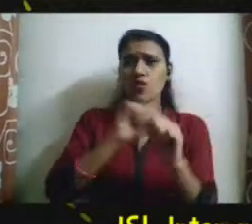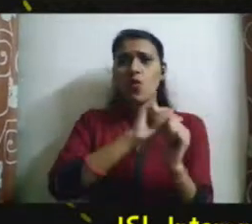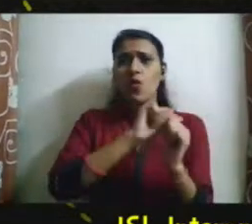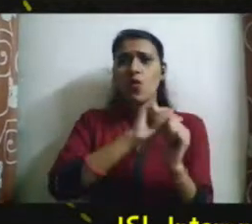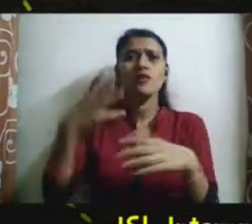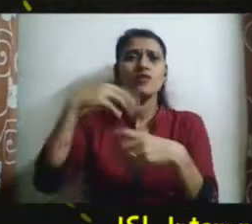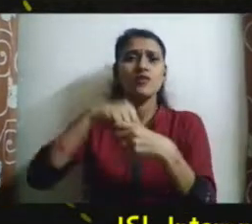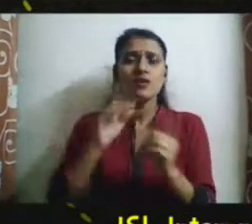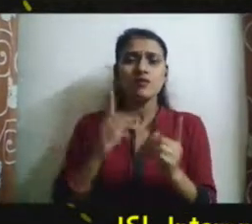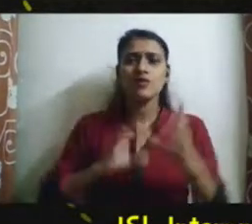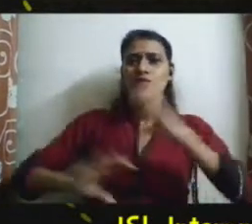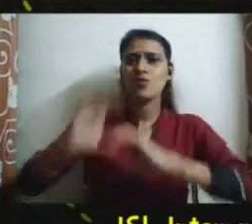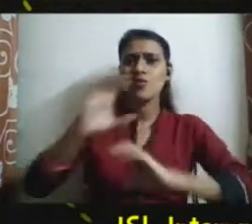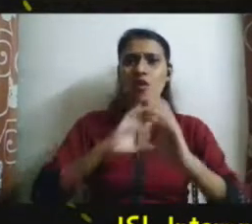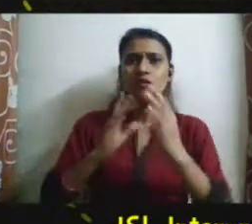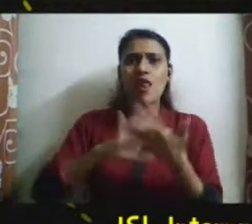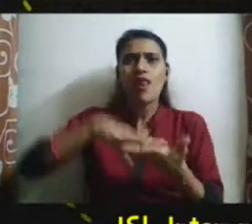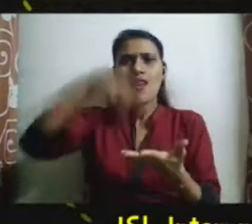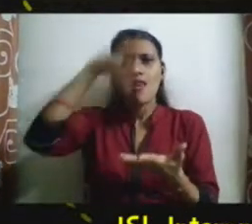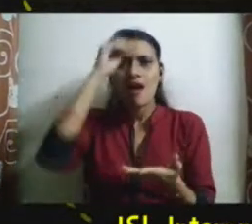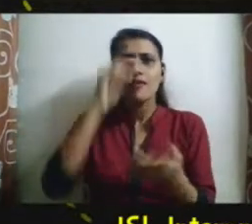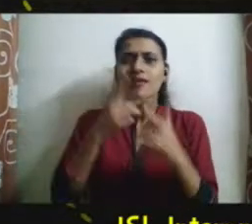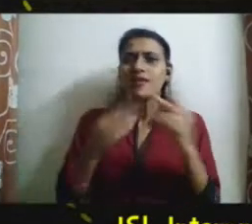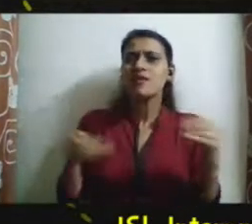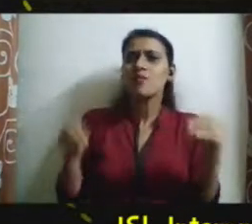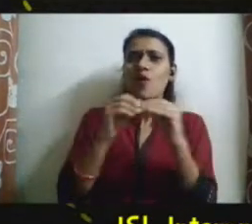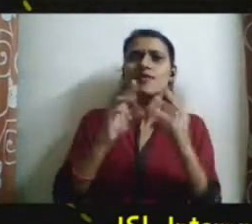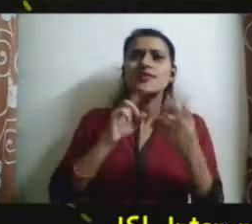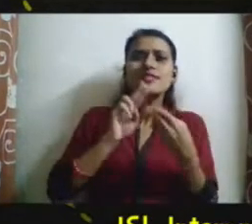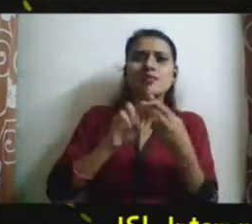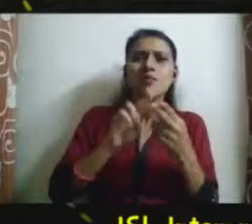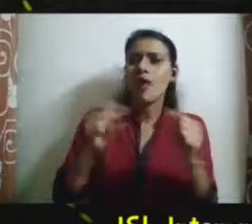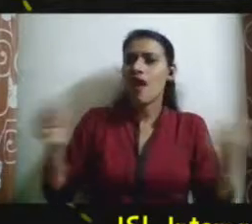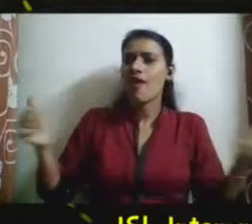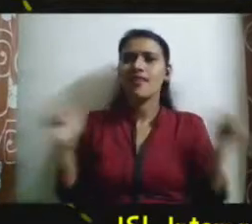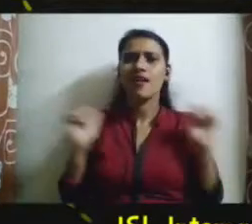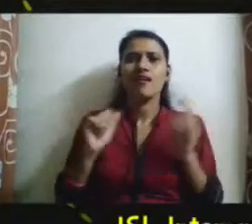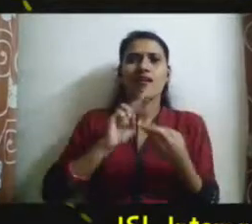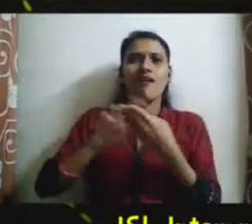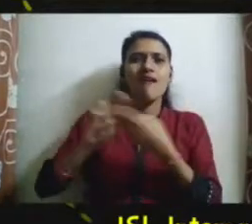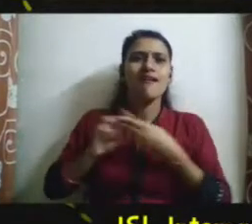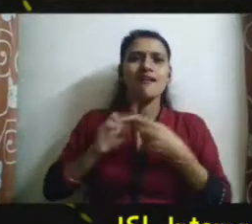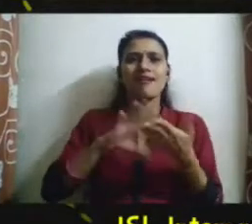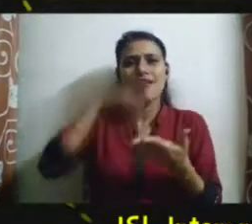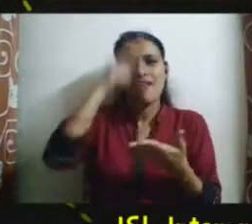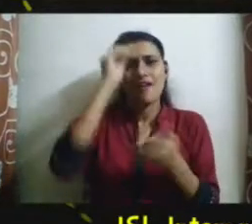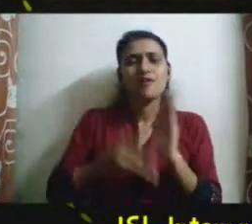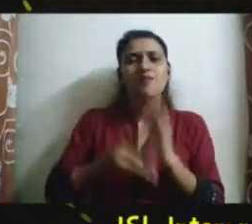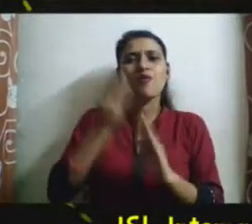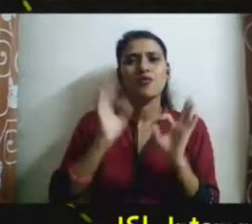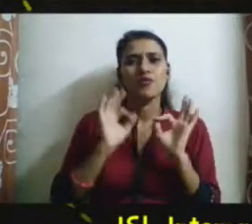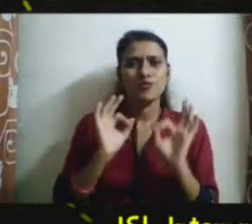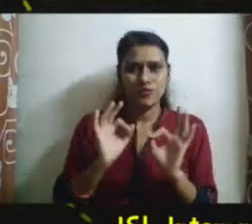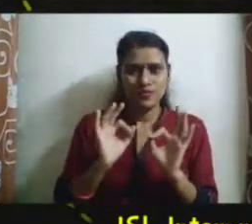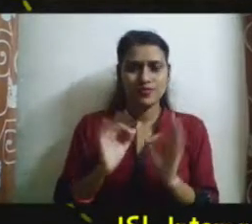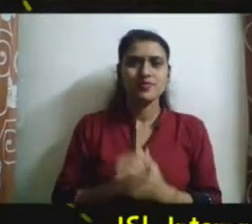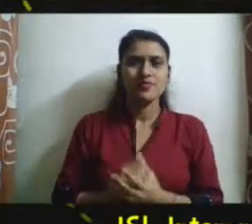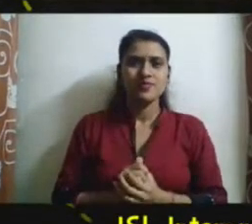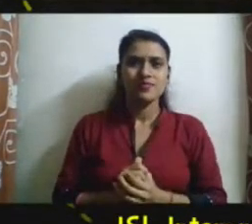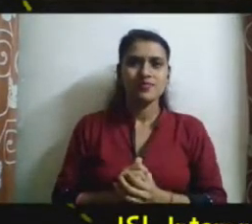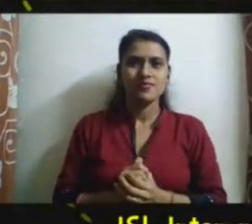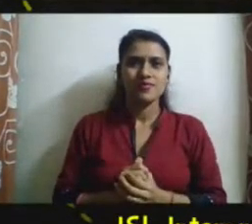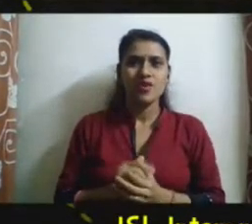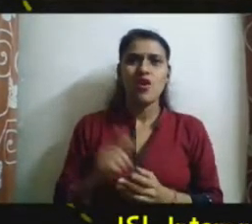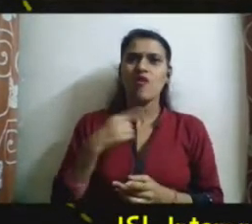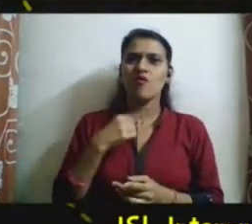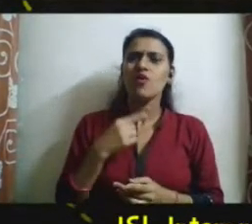much to learn and speak to the other things that were also going on in these spaces. So I think this, we were convinced,